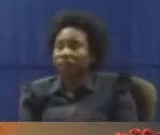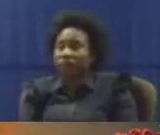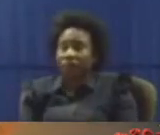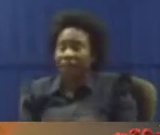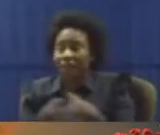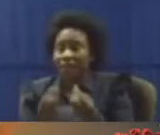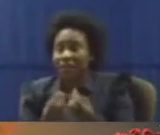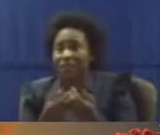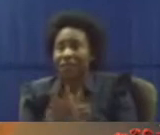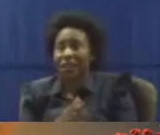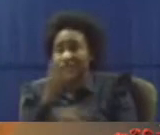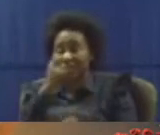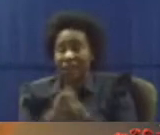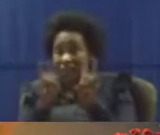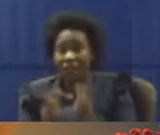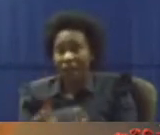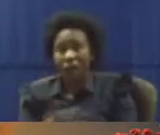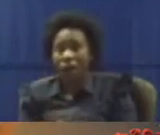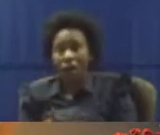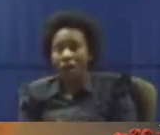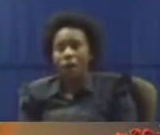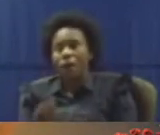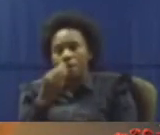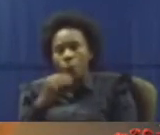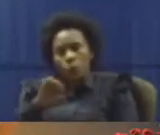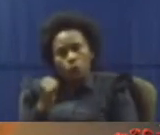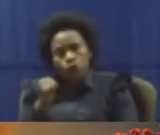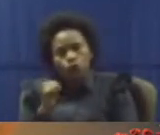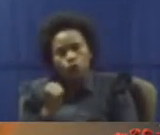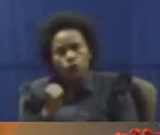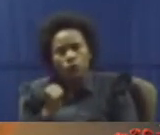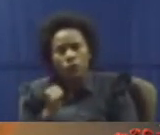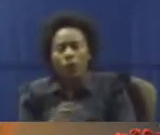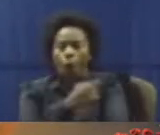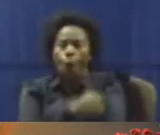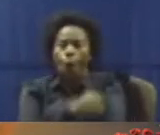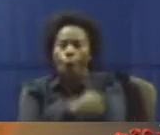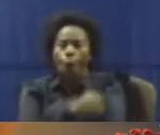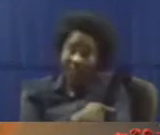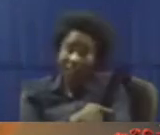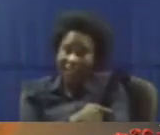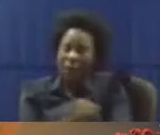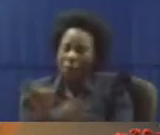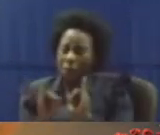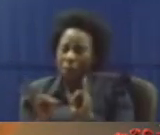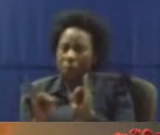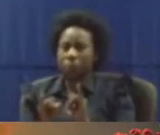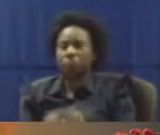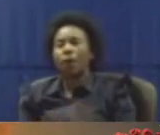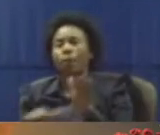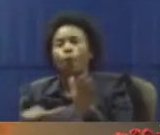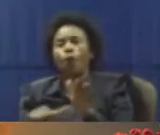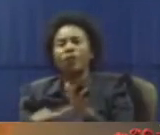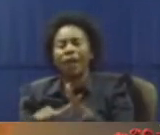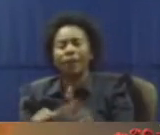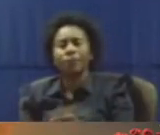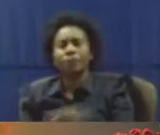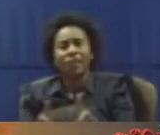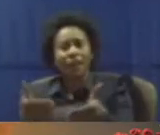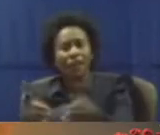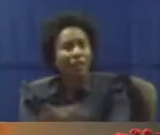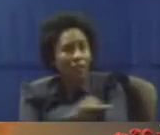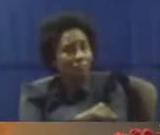pumps, sewage reticulation, for food storage. What about hospitals and critical medical services? This will devastate the